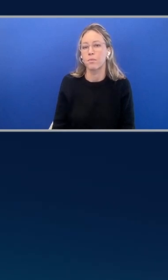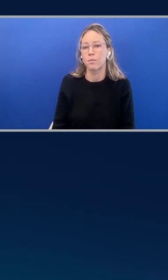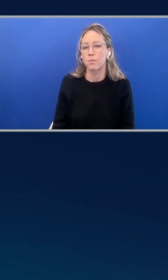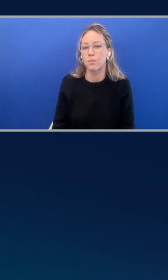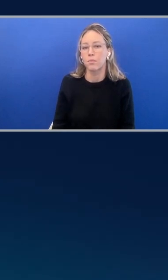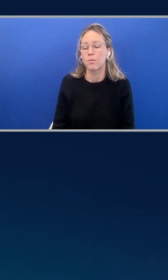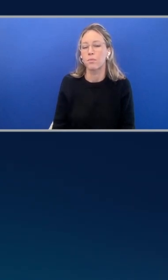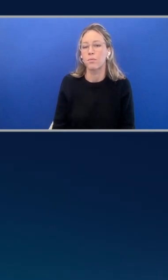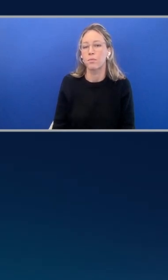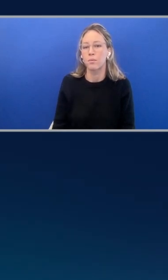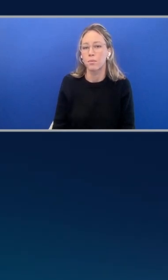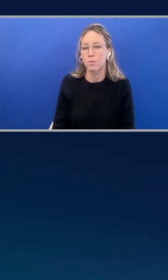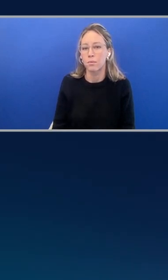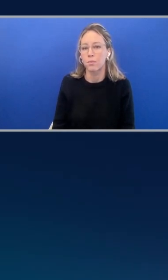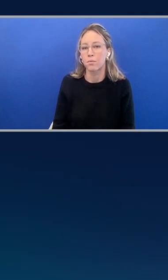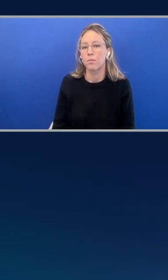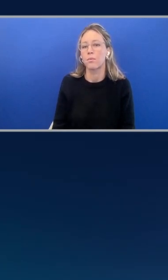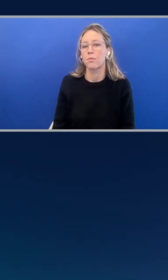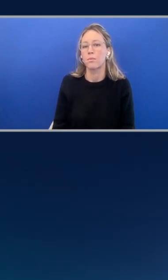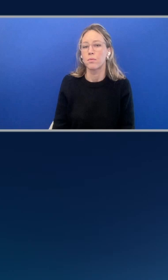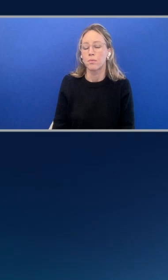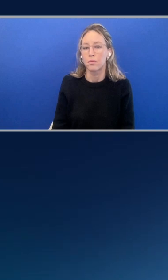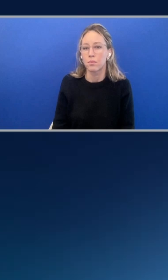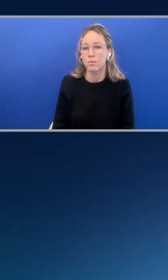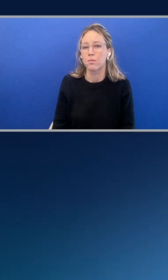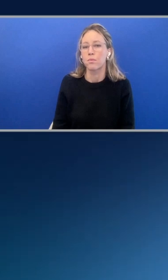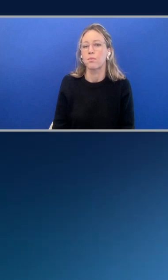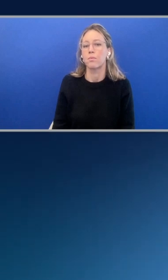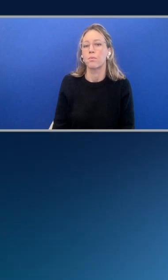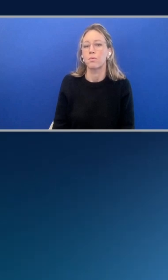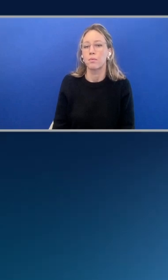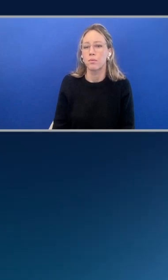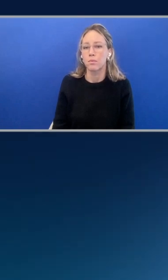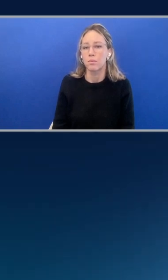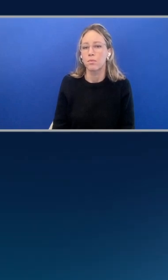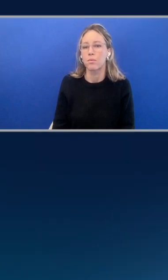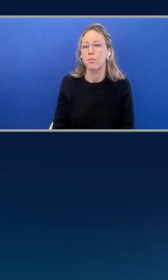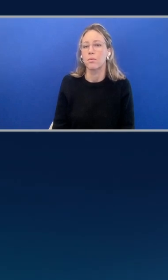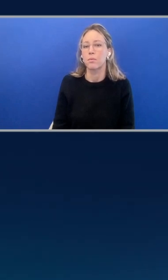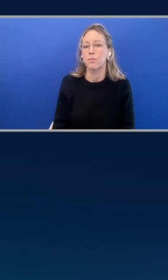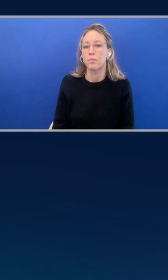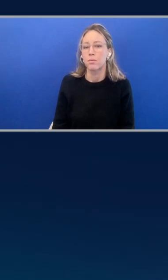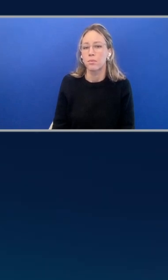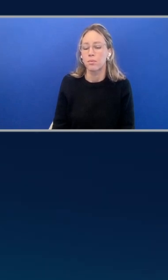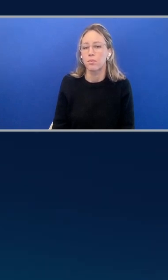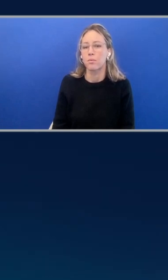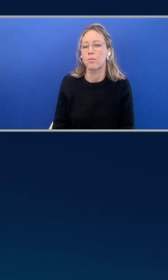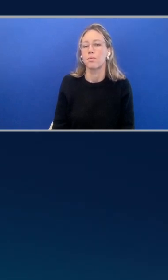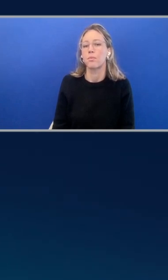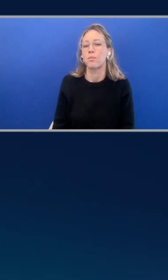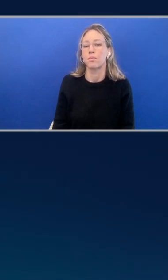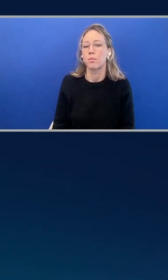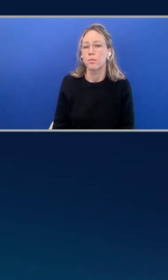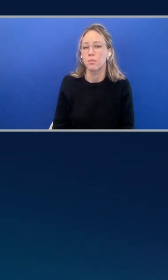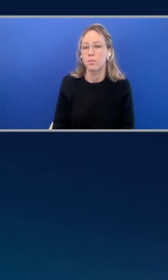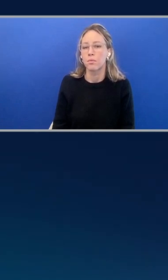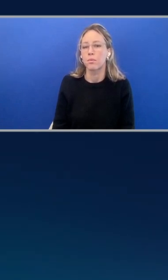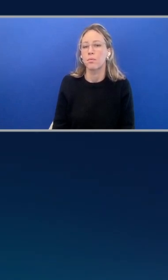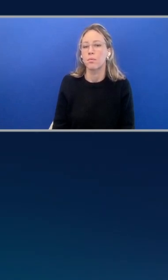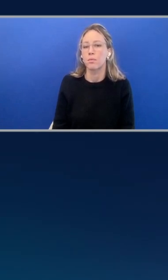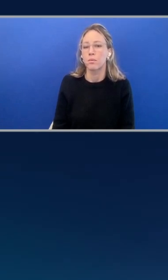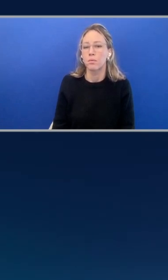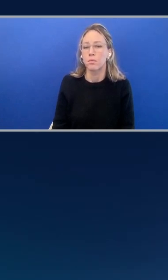a AWS data hero myself. I recognized that part in the industry. So these lovely folks helped